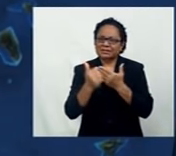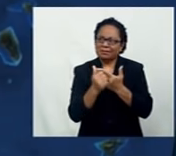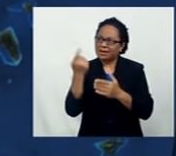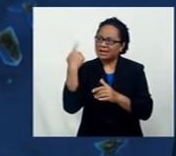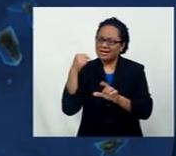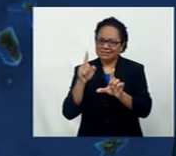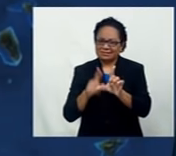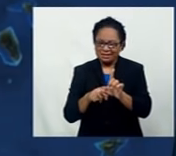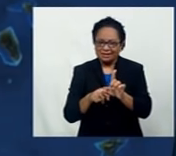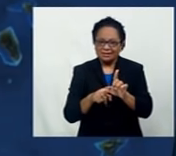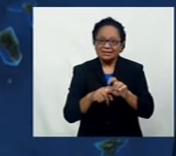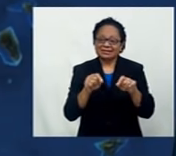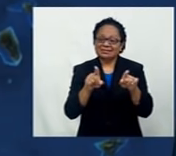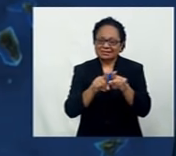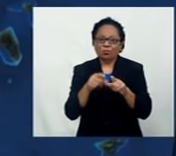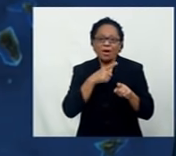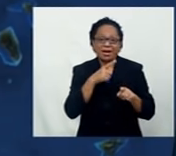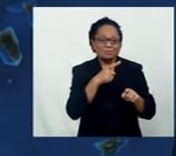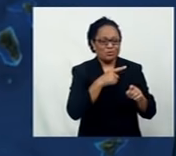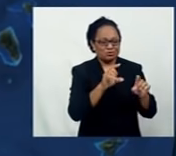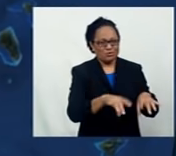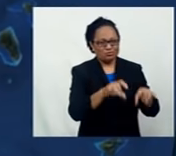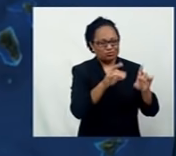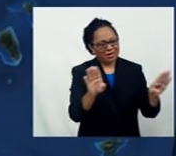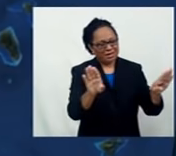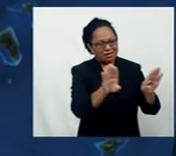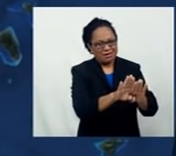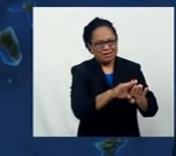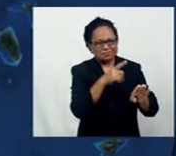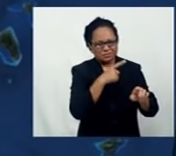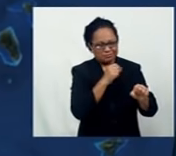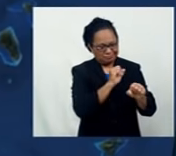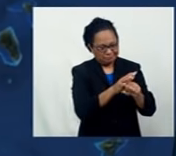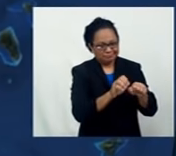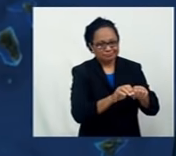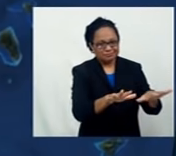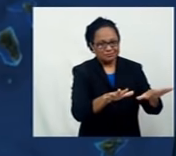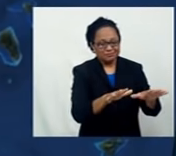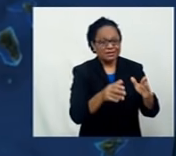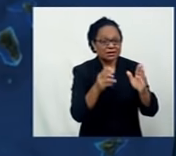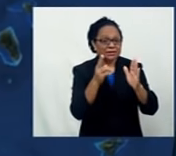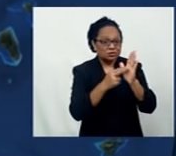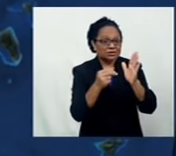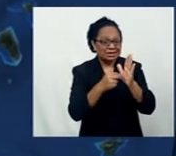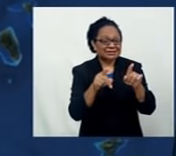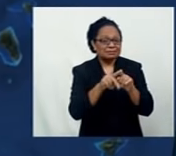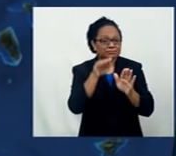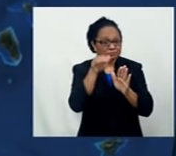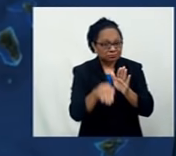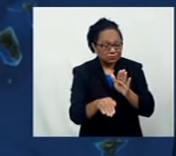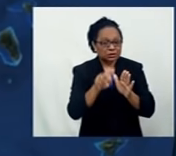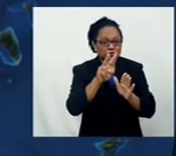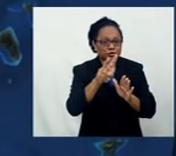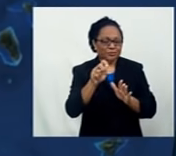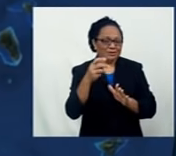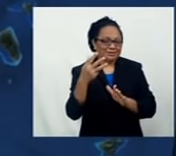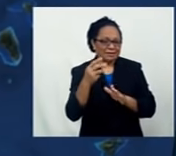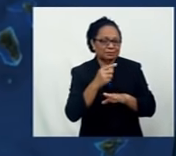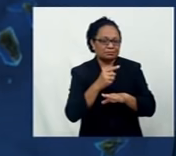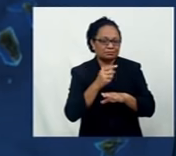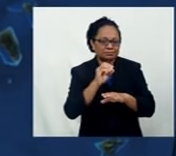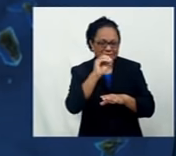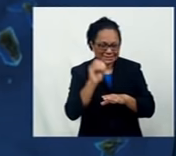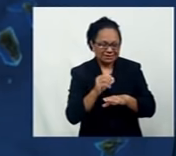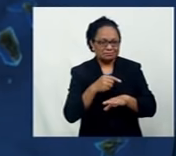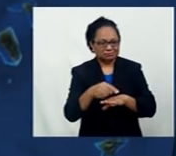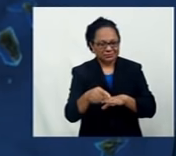most of the country under lockdown to battle COVID-19 outbreak. Kiwi also dropped 2.9% for the week, also the